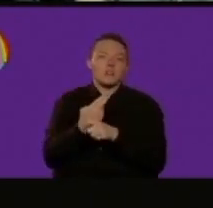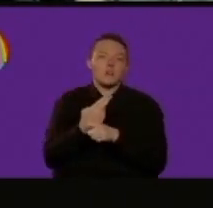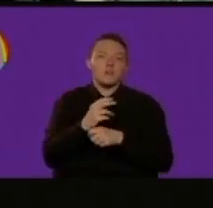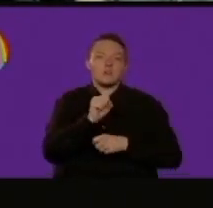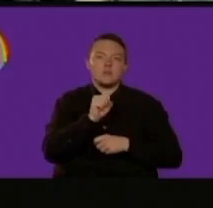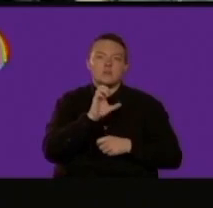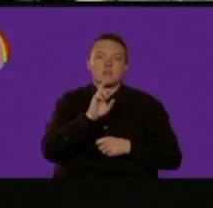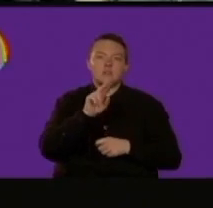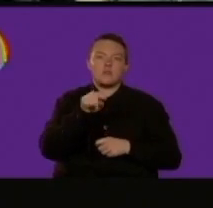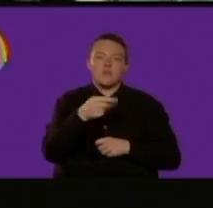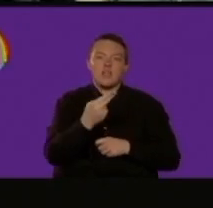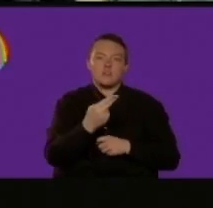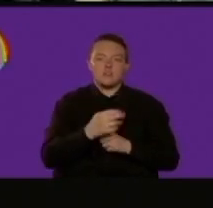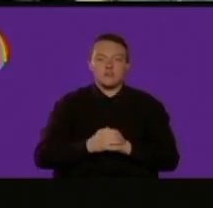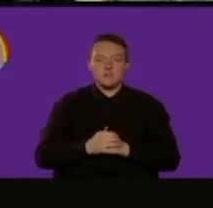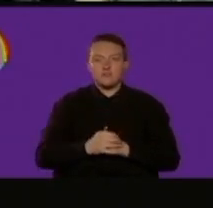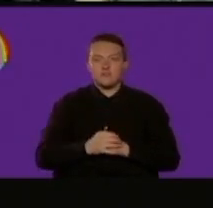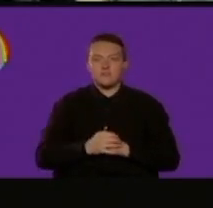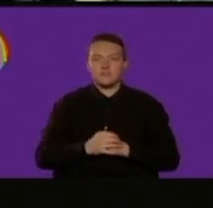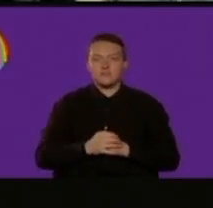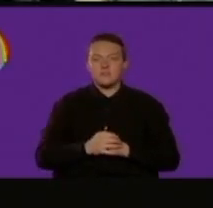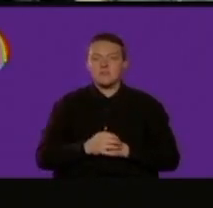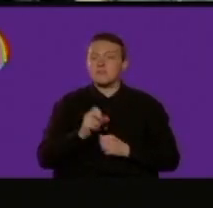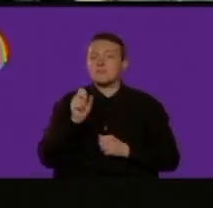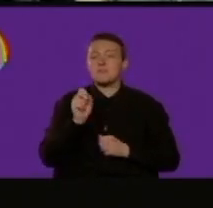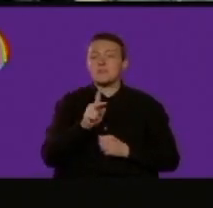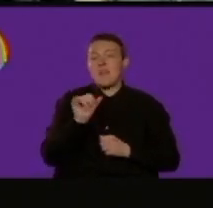also seeing questions from Maria Barbara